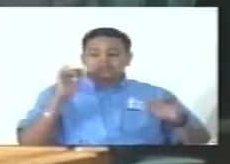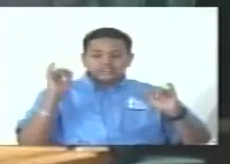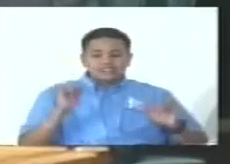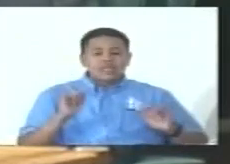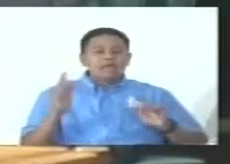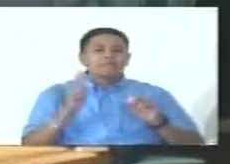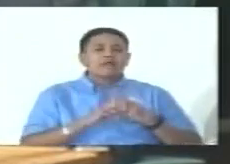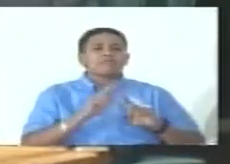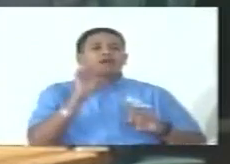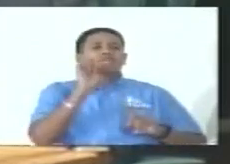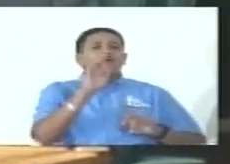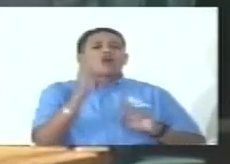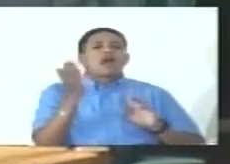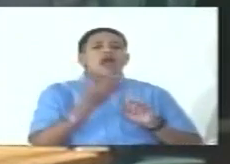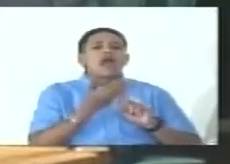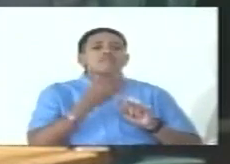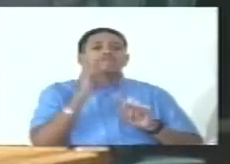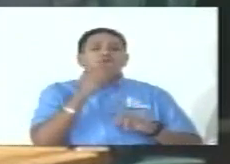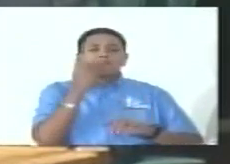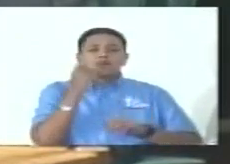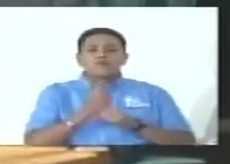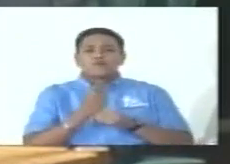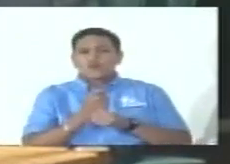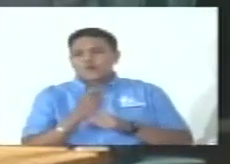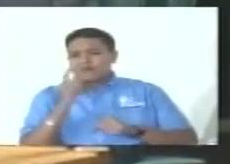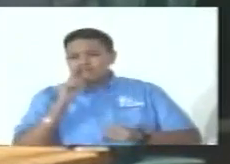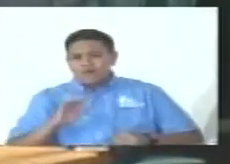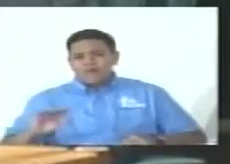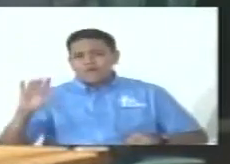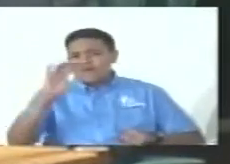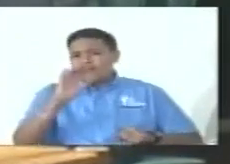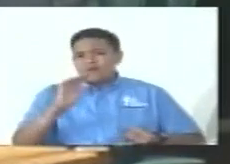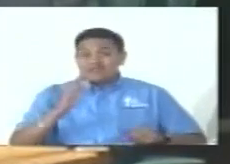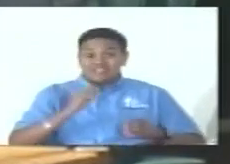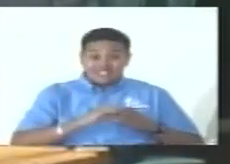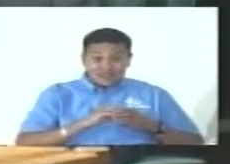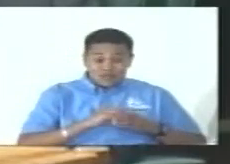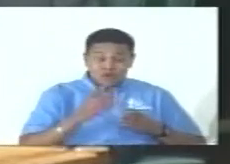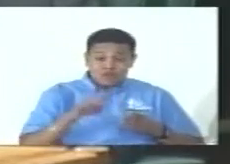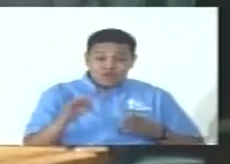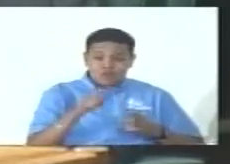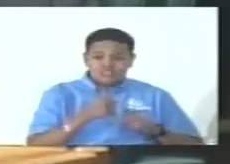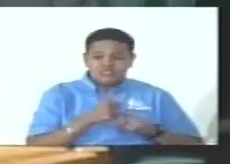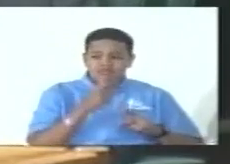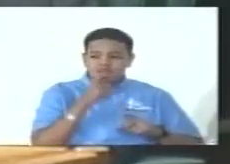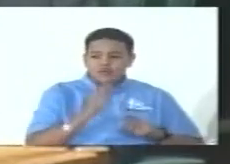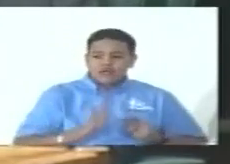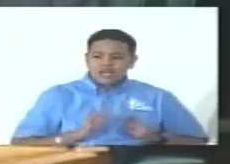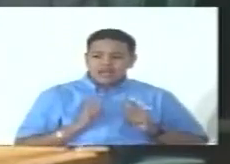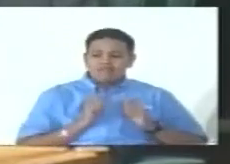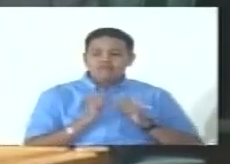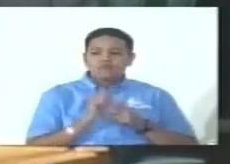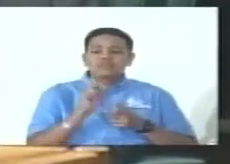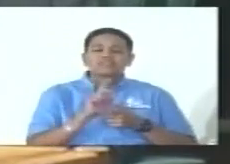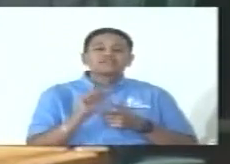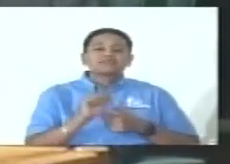to her advocacy for better working conditions for all, including those who were living with